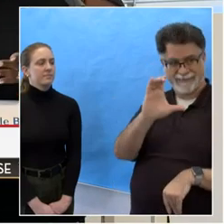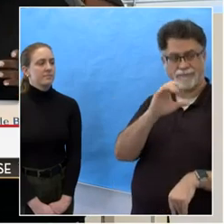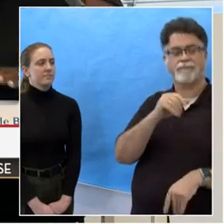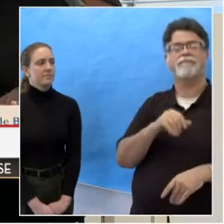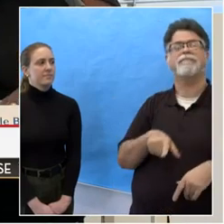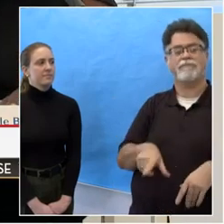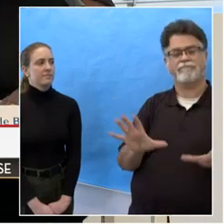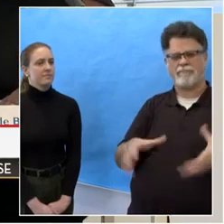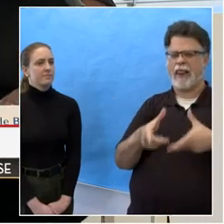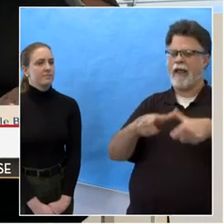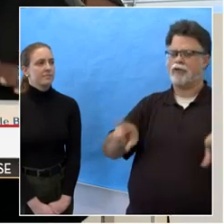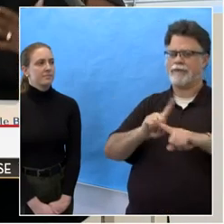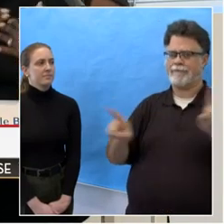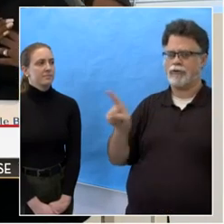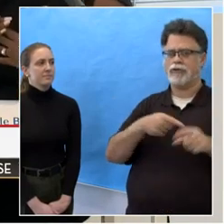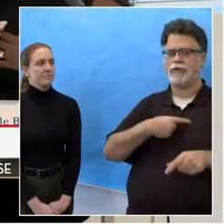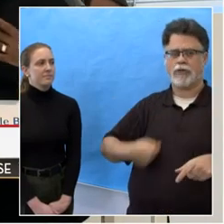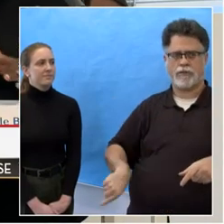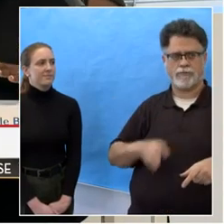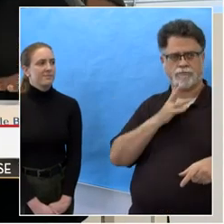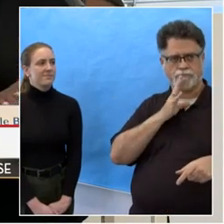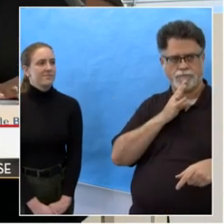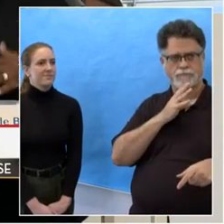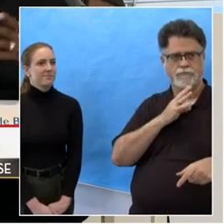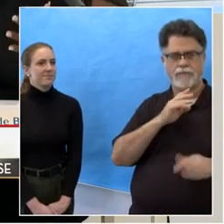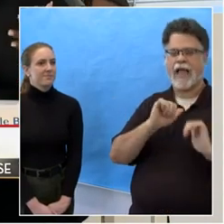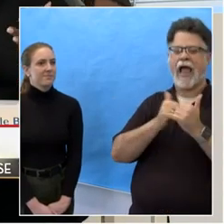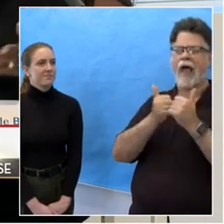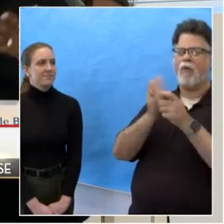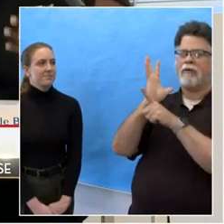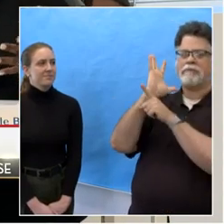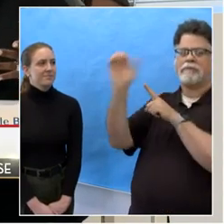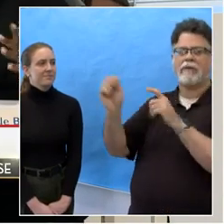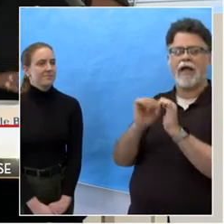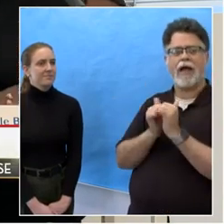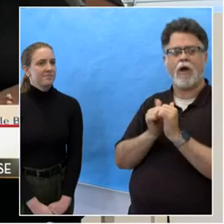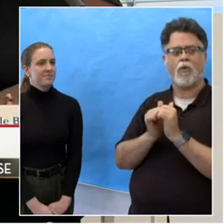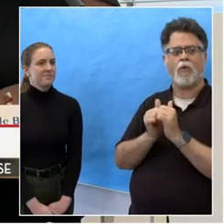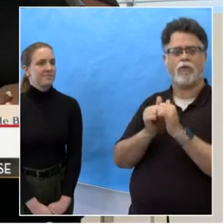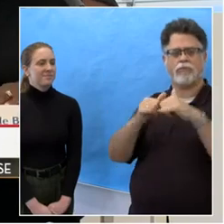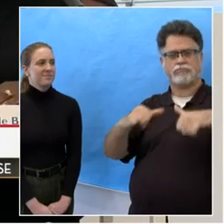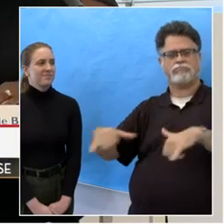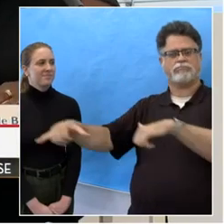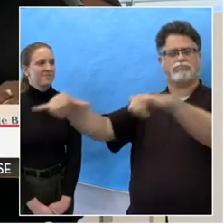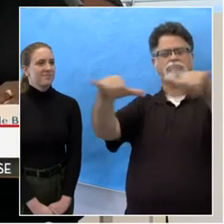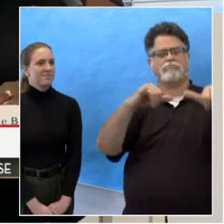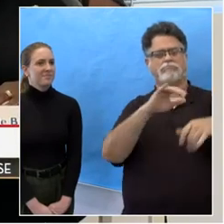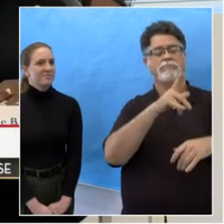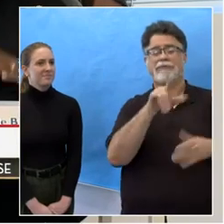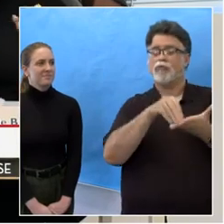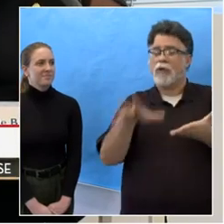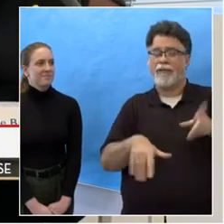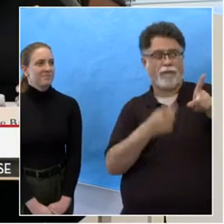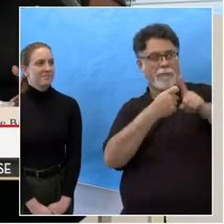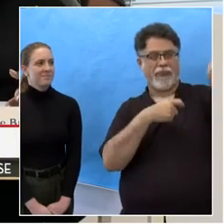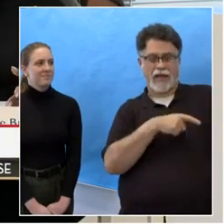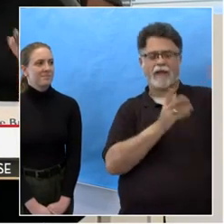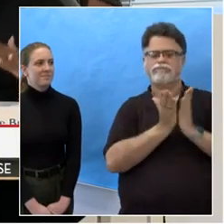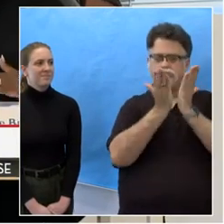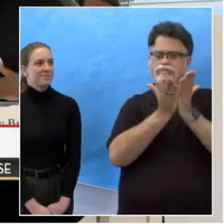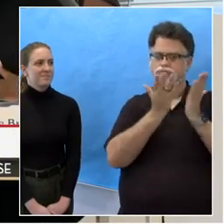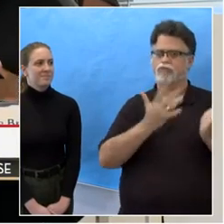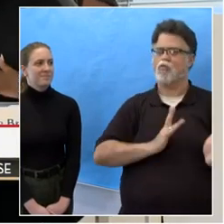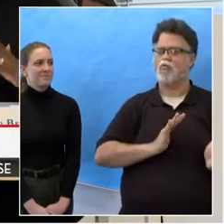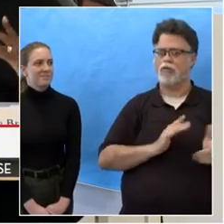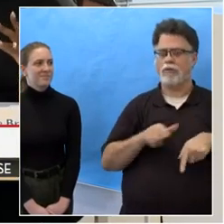Thank you all for your responses. I cannot wait to see what literacy education looks like in 5 years. A call line for